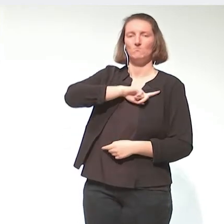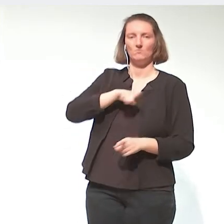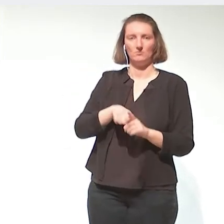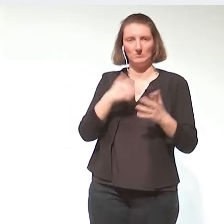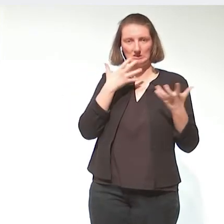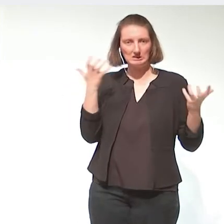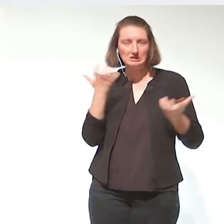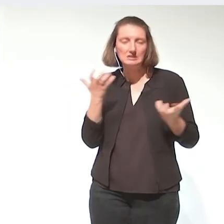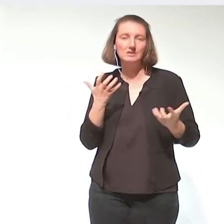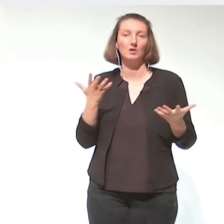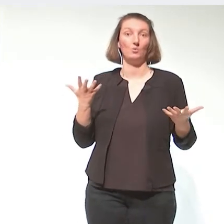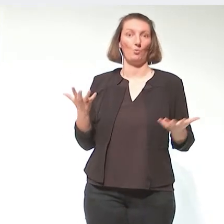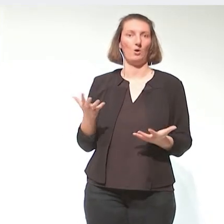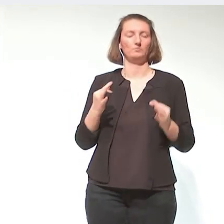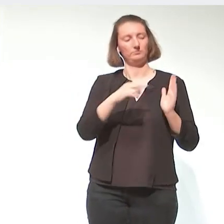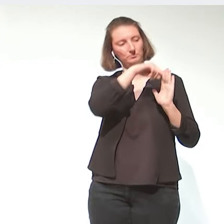before the time they found a job.